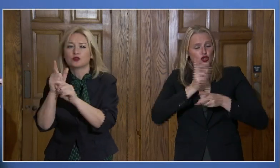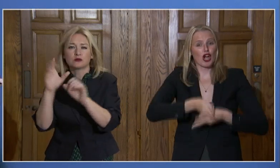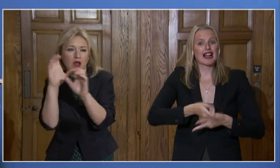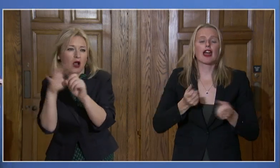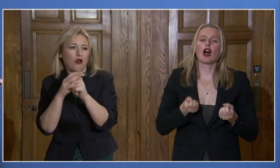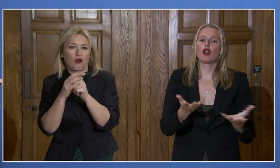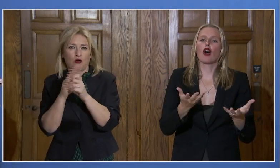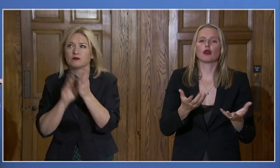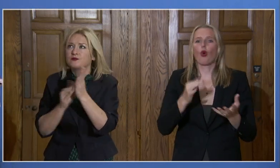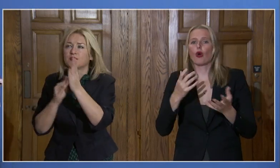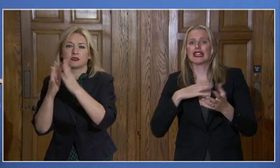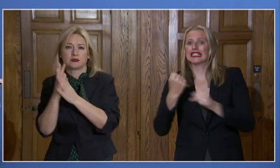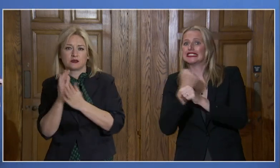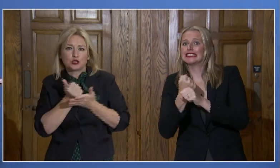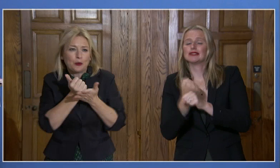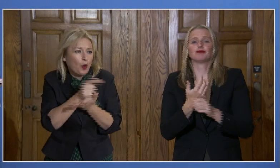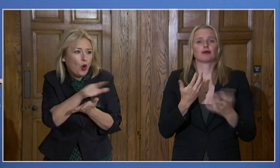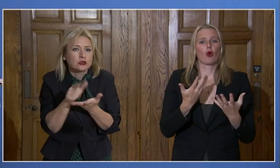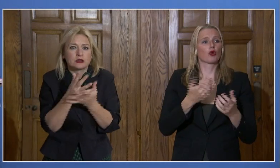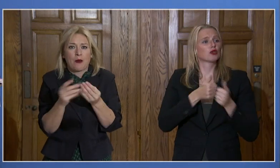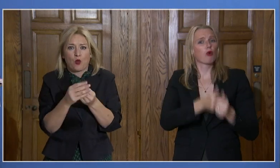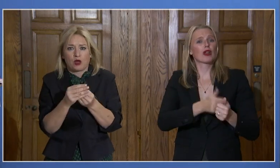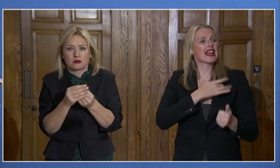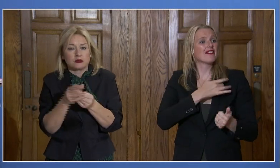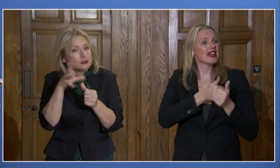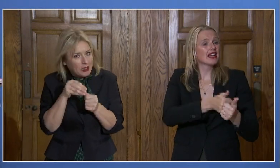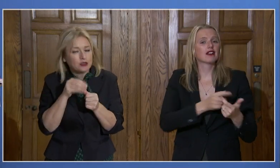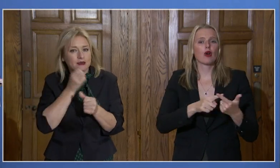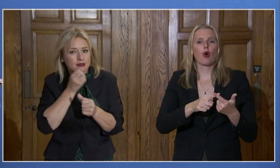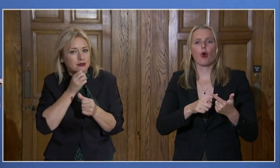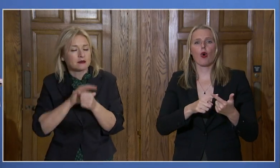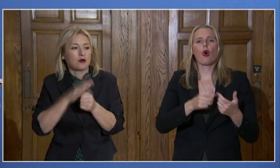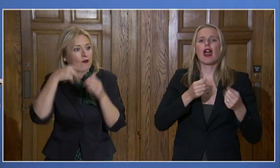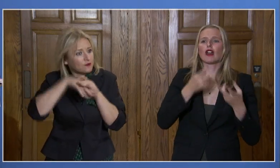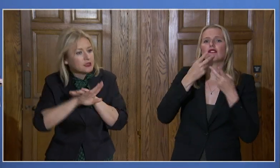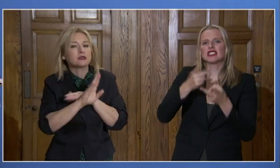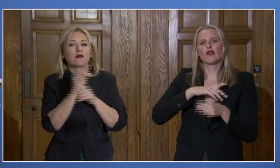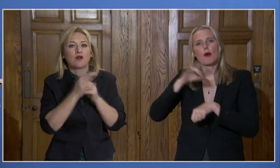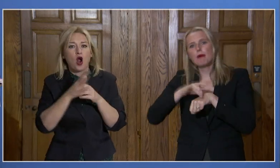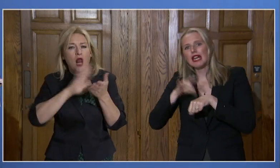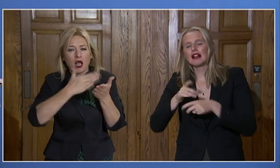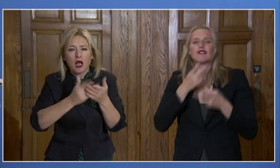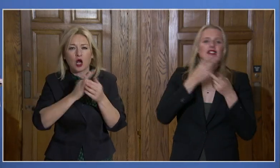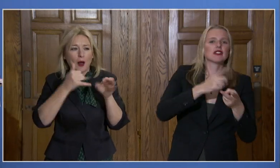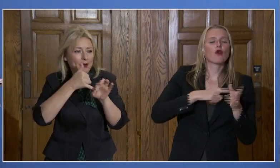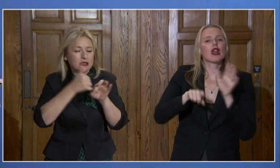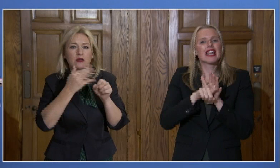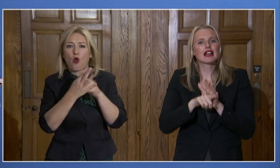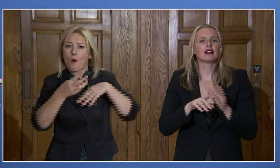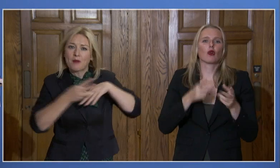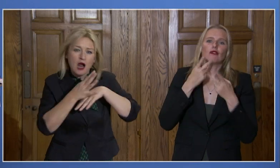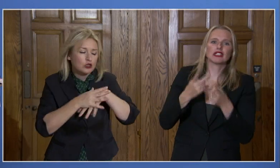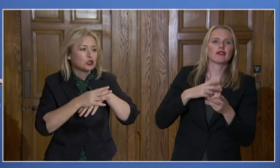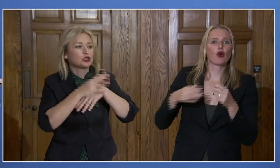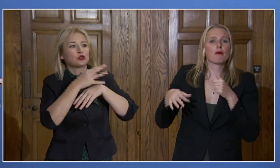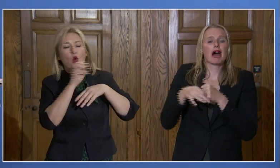maintenance, supported living arrangements, visits required for legal or medical purposes, or marriage or civil partnerships